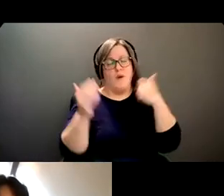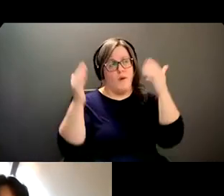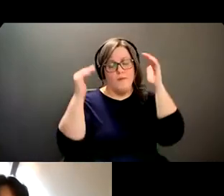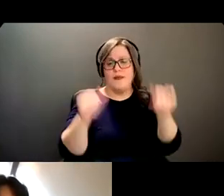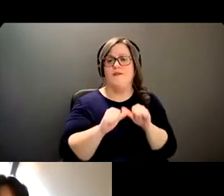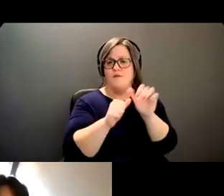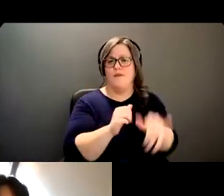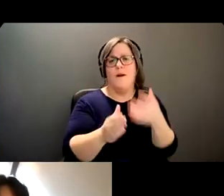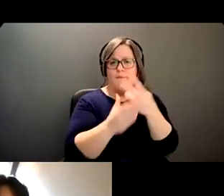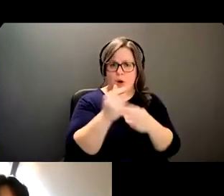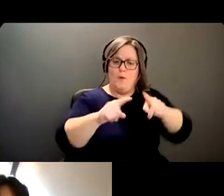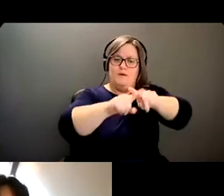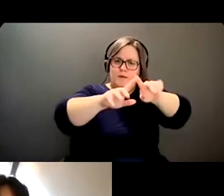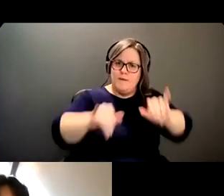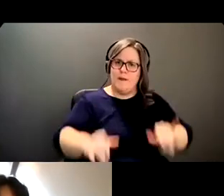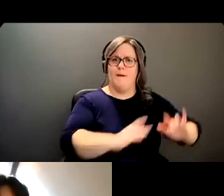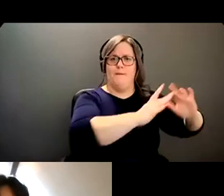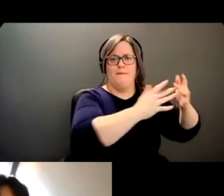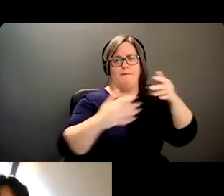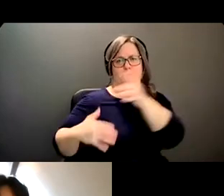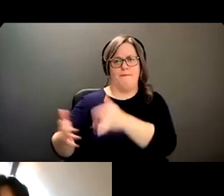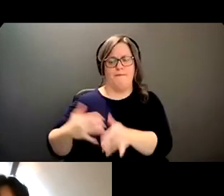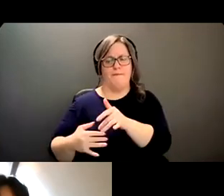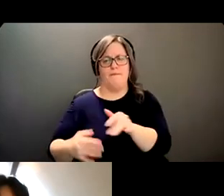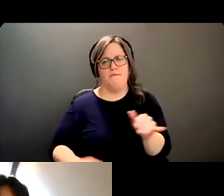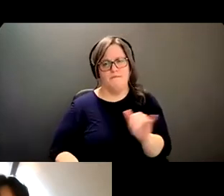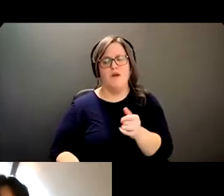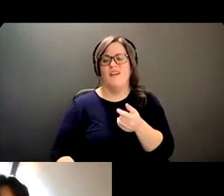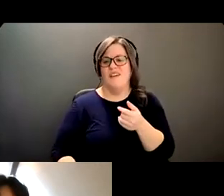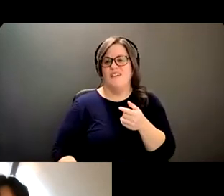that. I might've mentioned this before, but we are in a